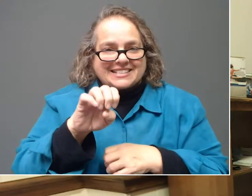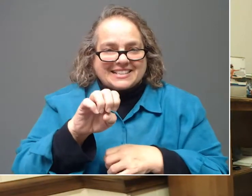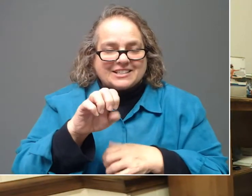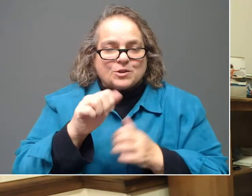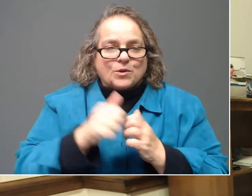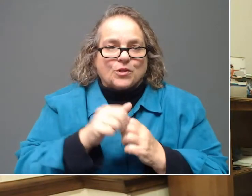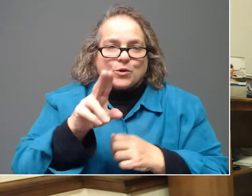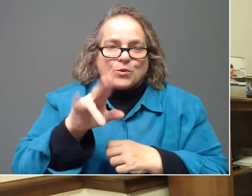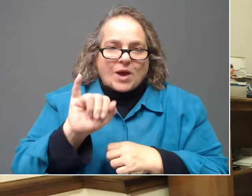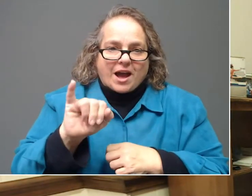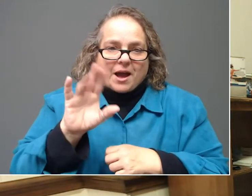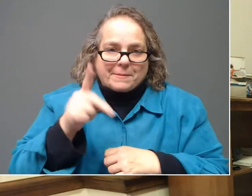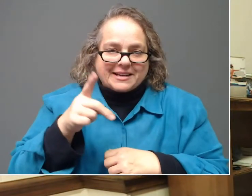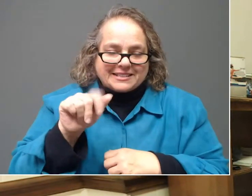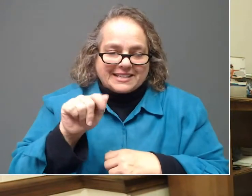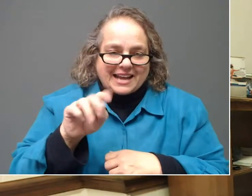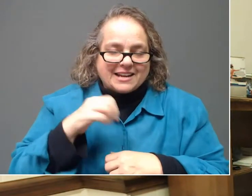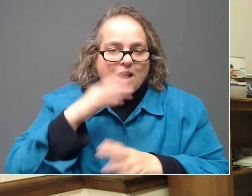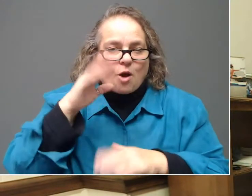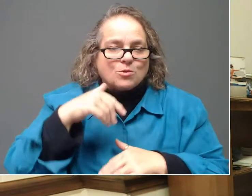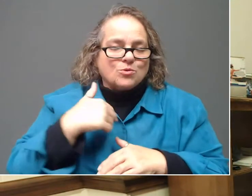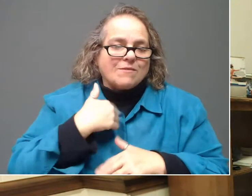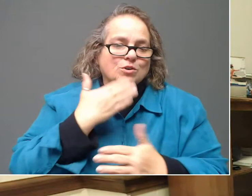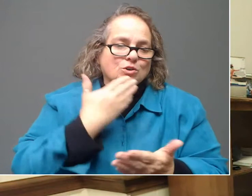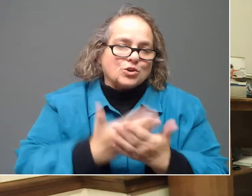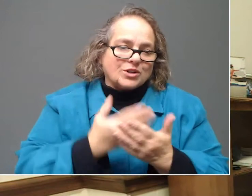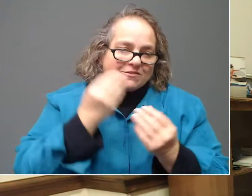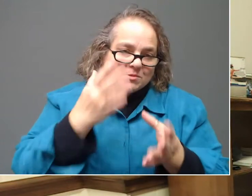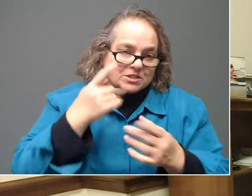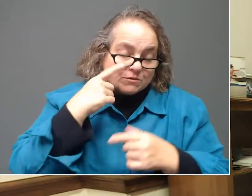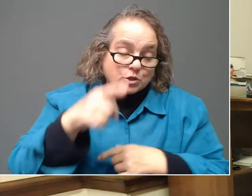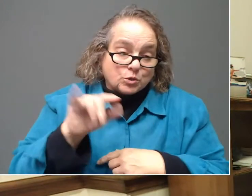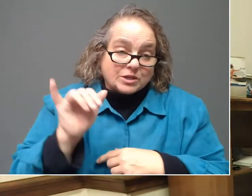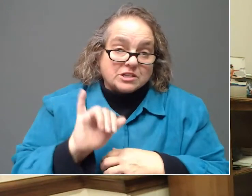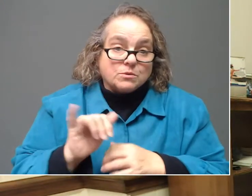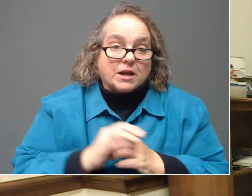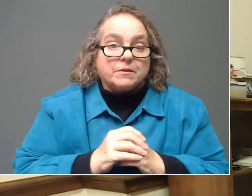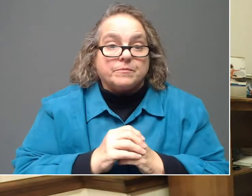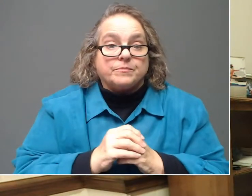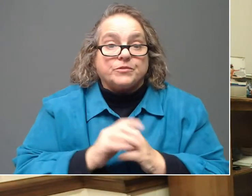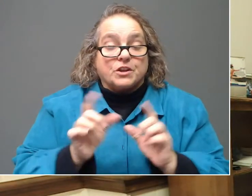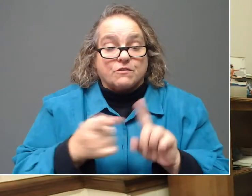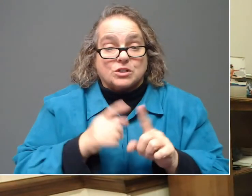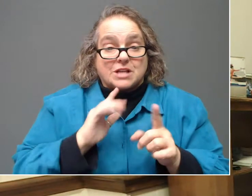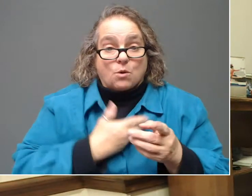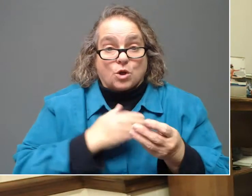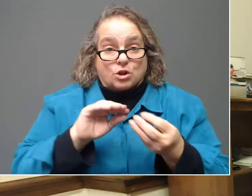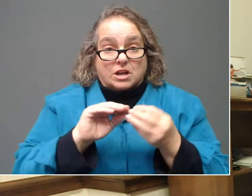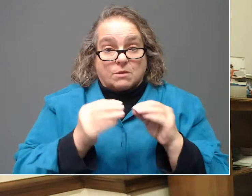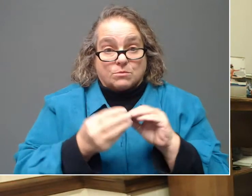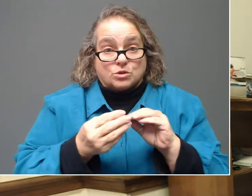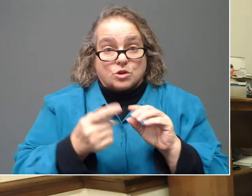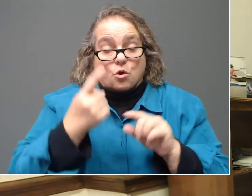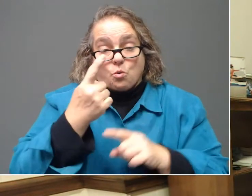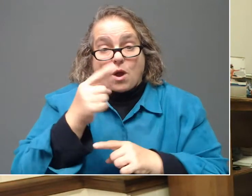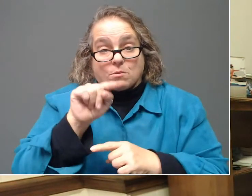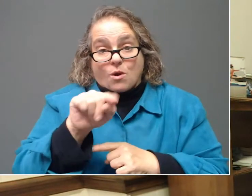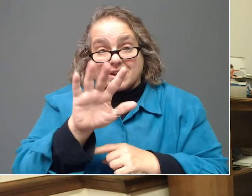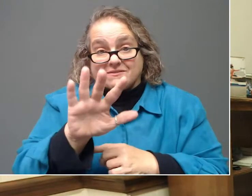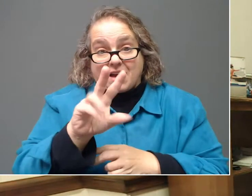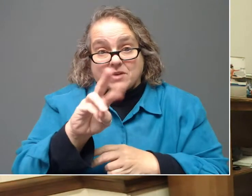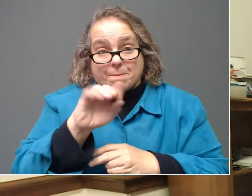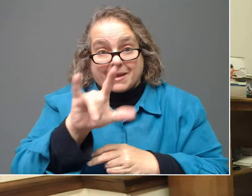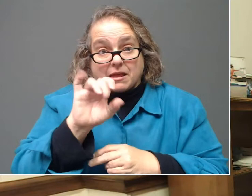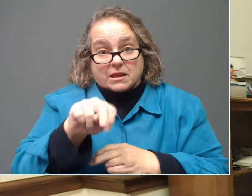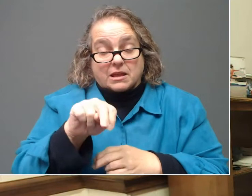good information for you on unemployment insurance as well. First, to our numbers of the 1.5 million or so